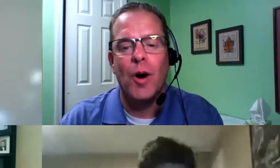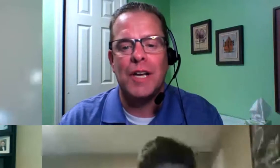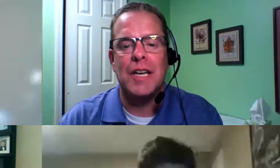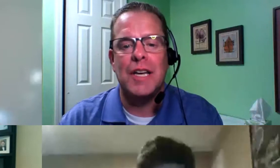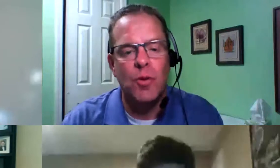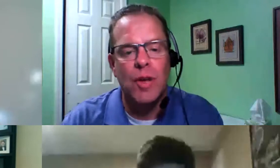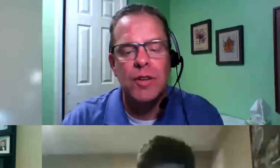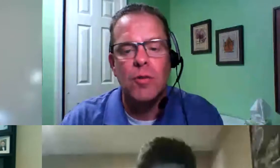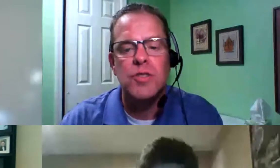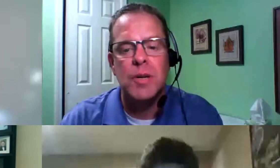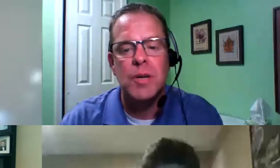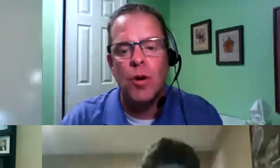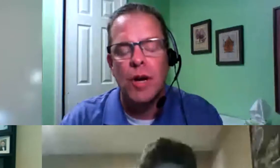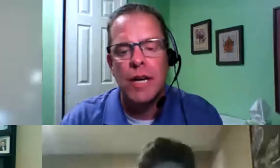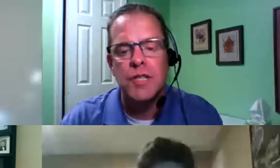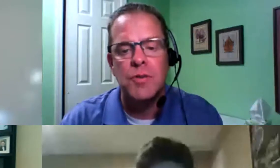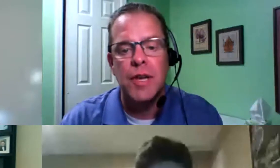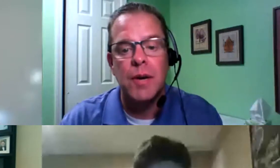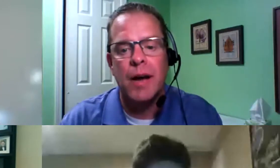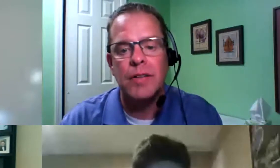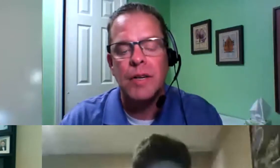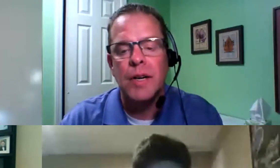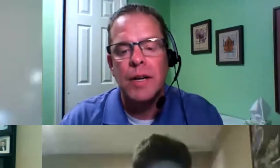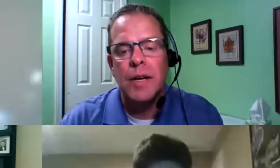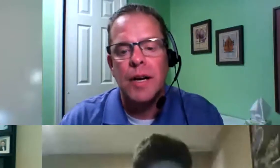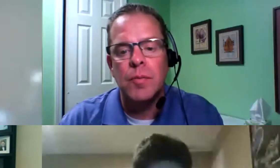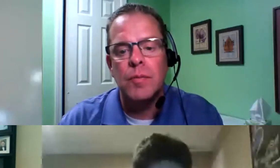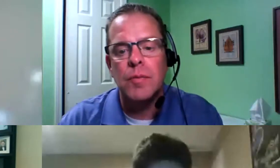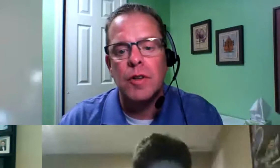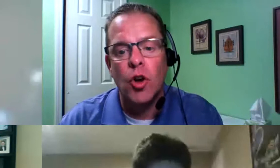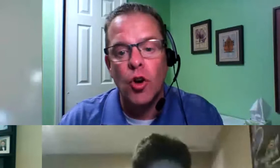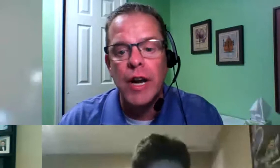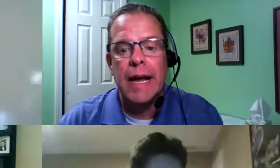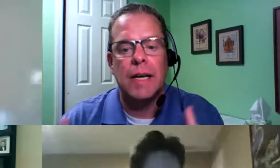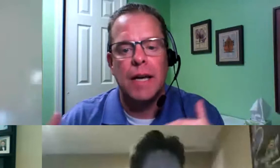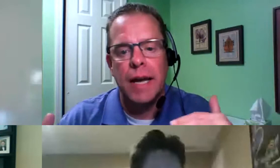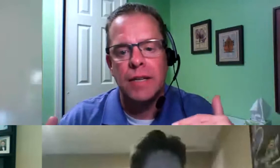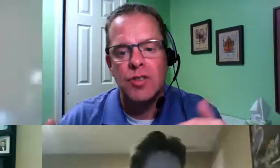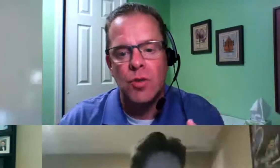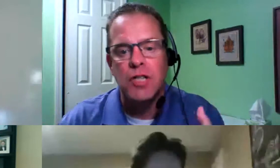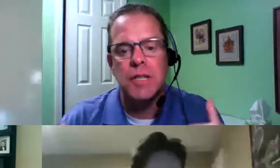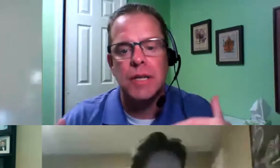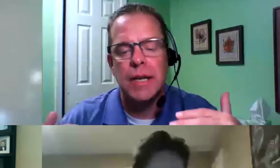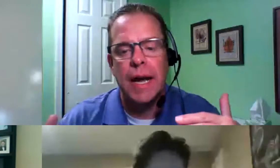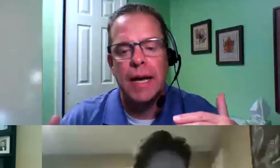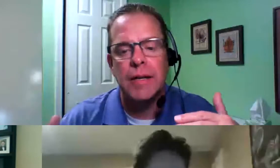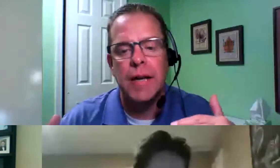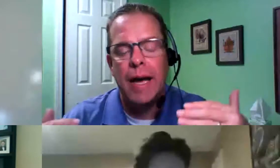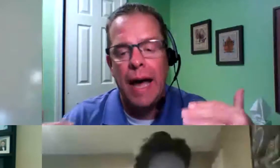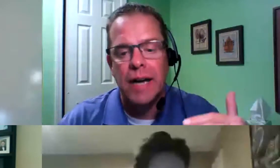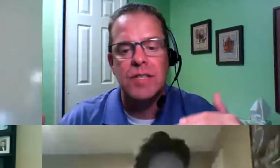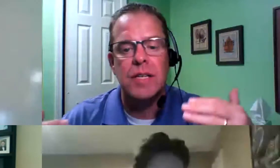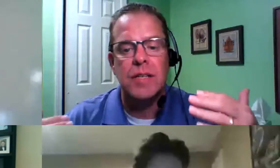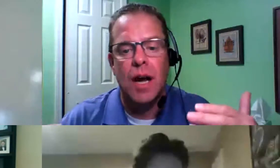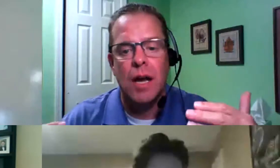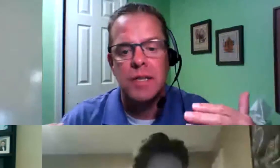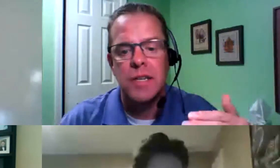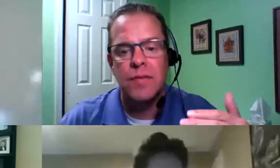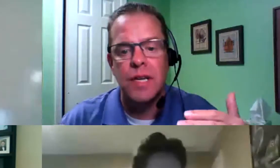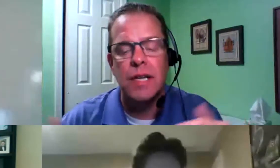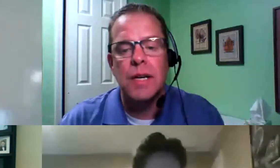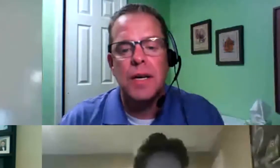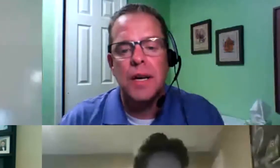that you don't want to keep or that don't seem to work as you think about learning and instruction and access